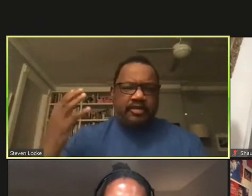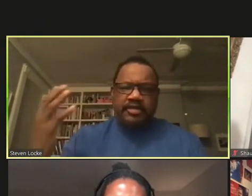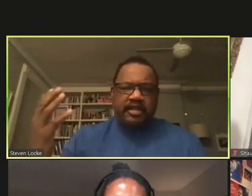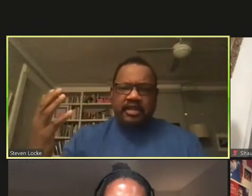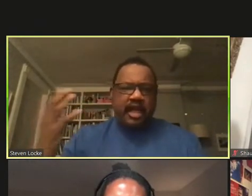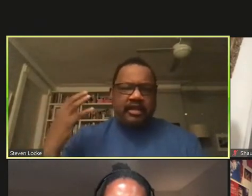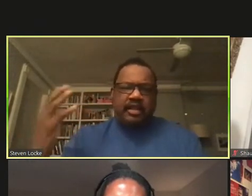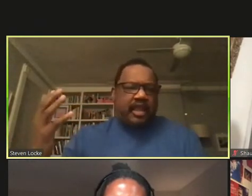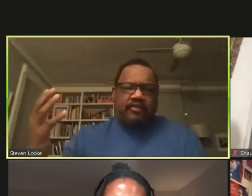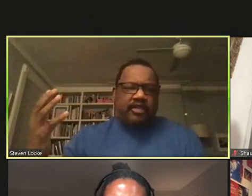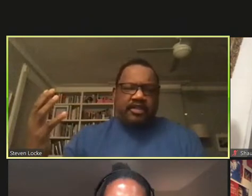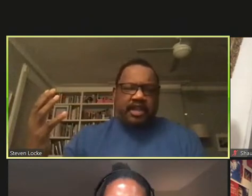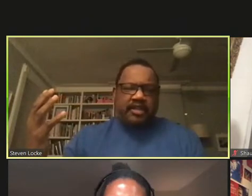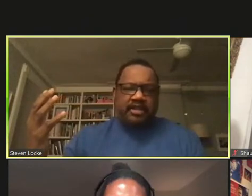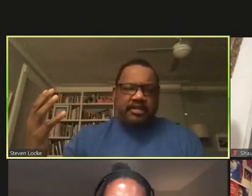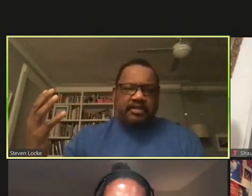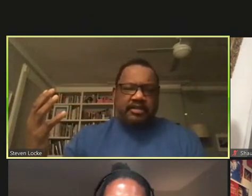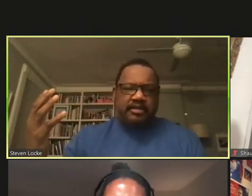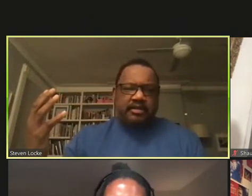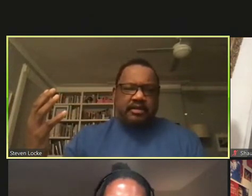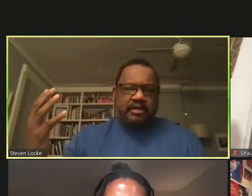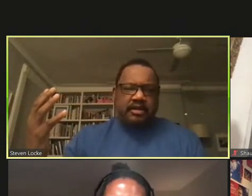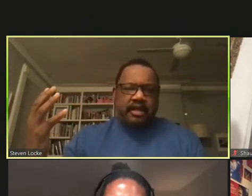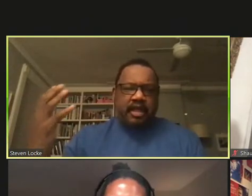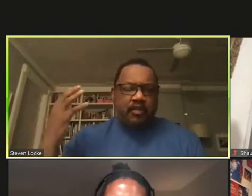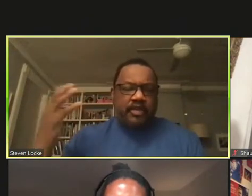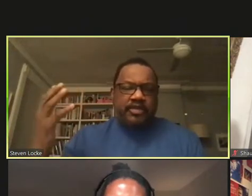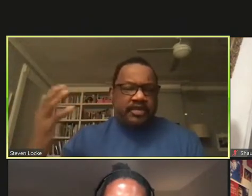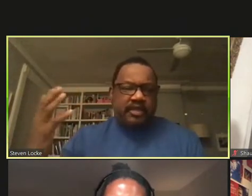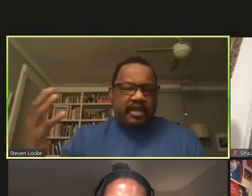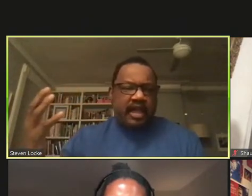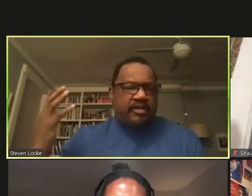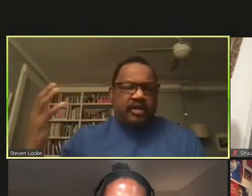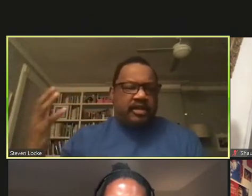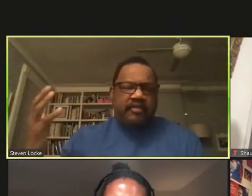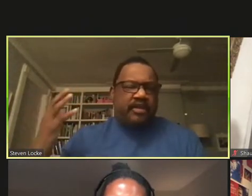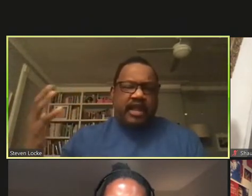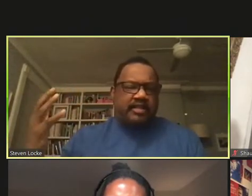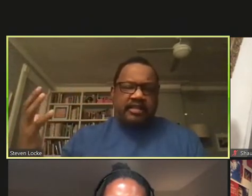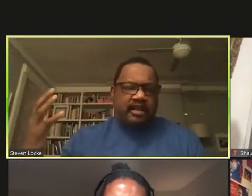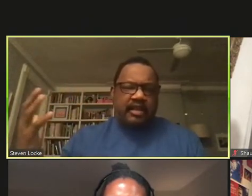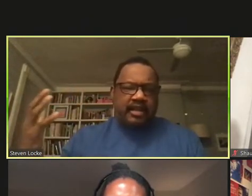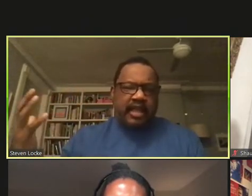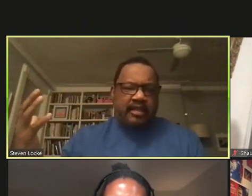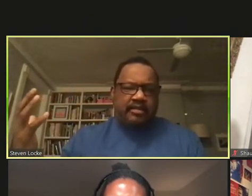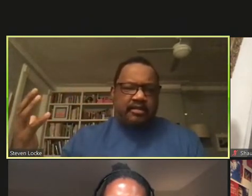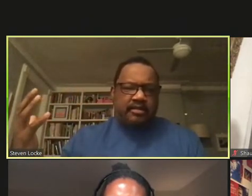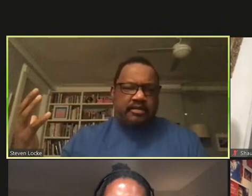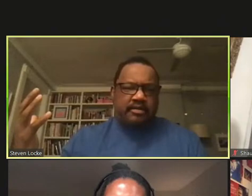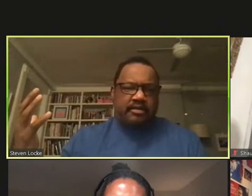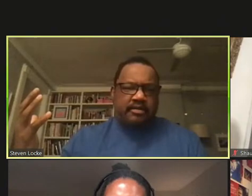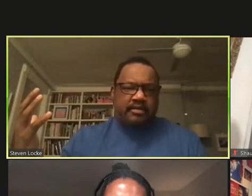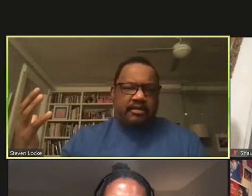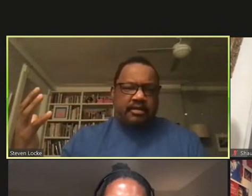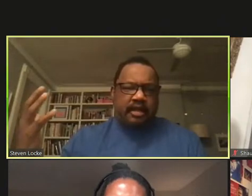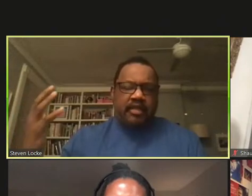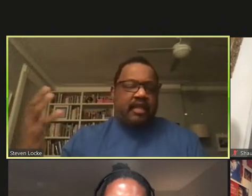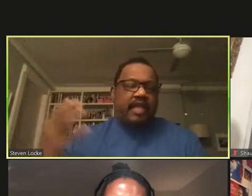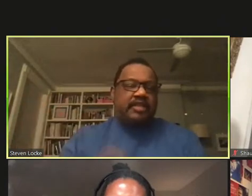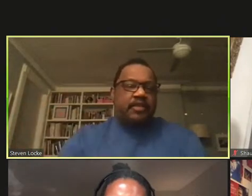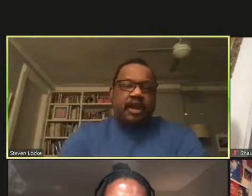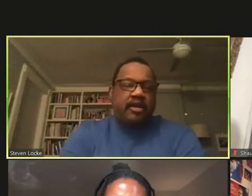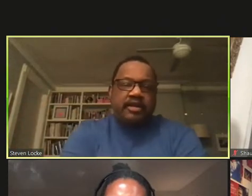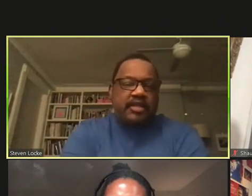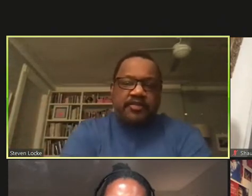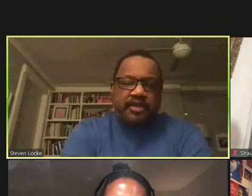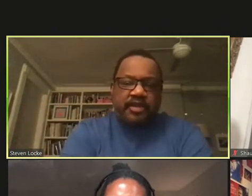Like, and you see the gun and like everything changes. And once you see the gun, you can never not see the gun again. And